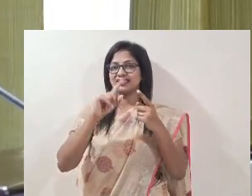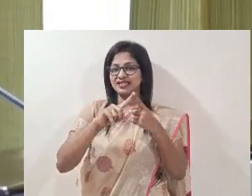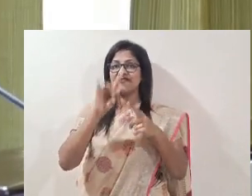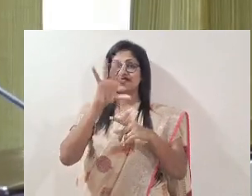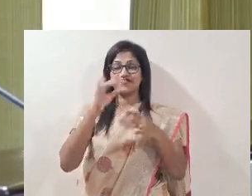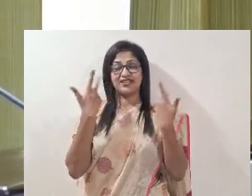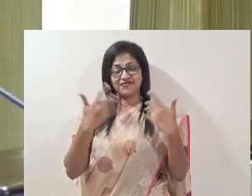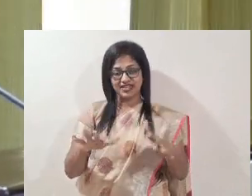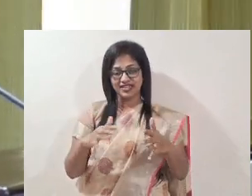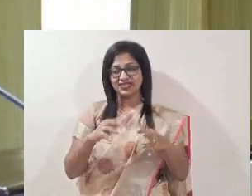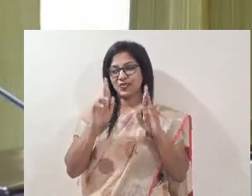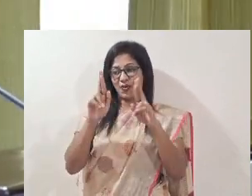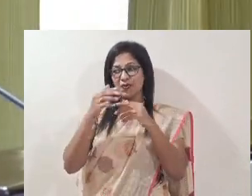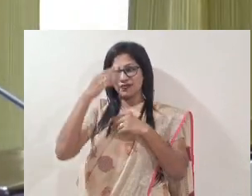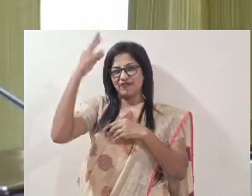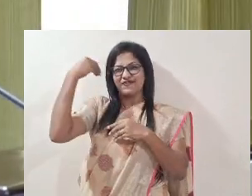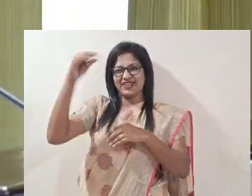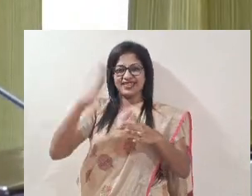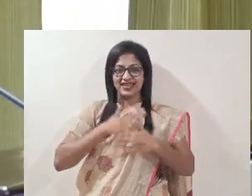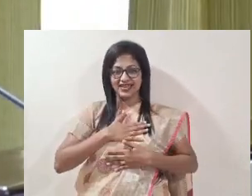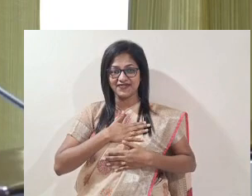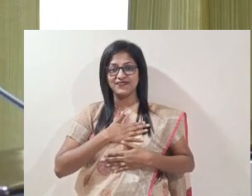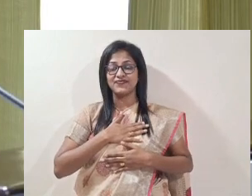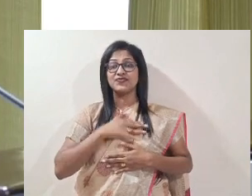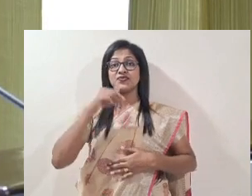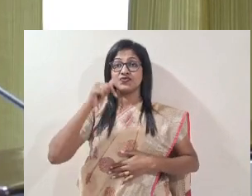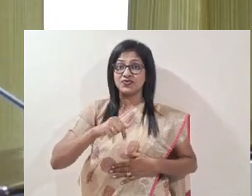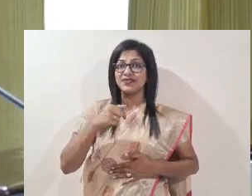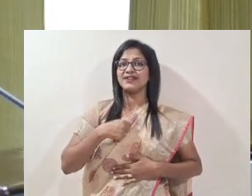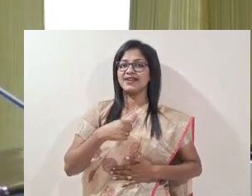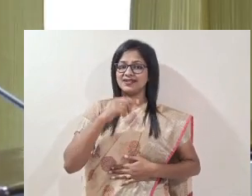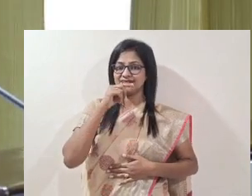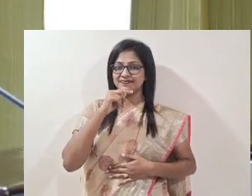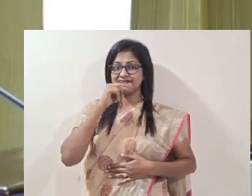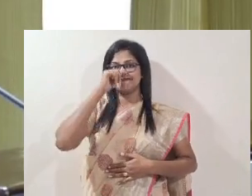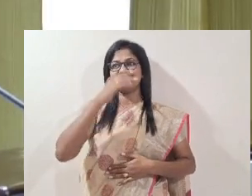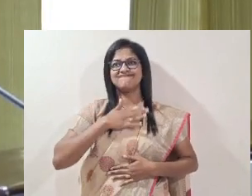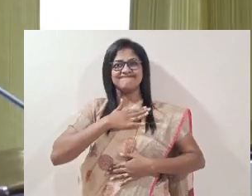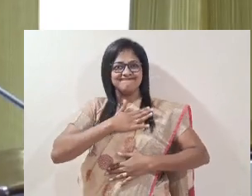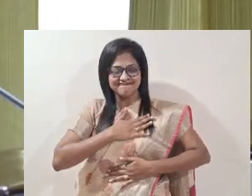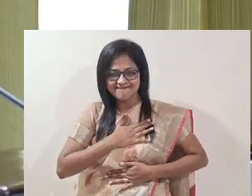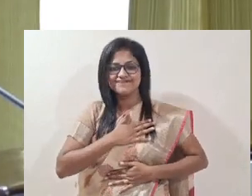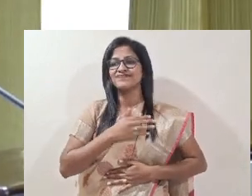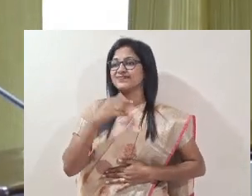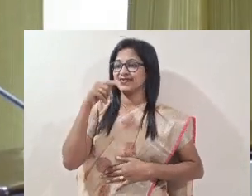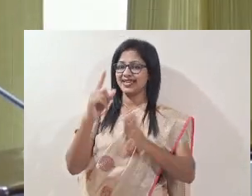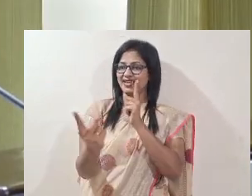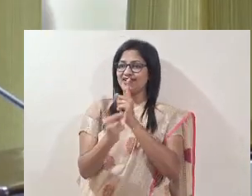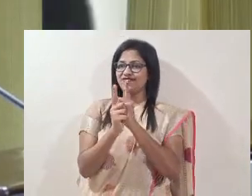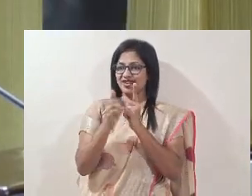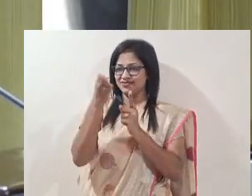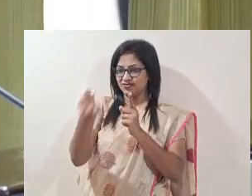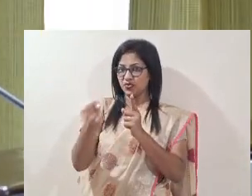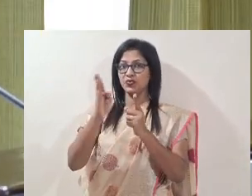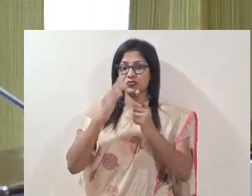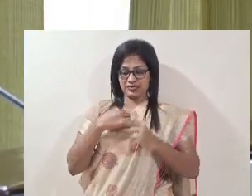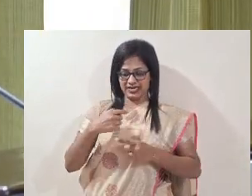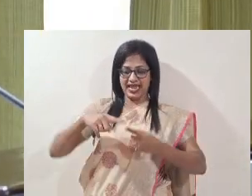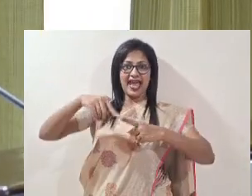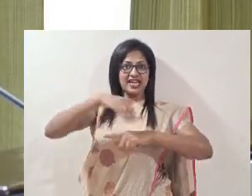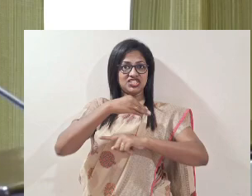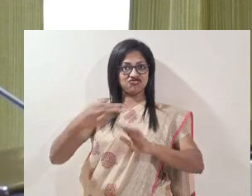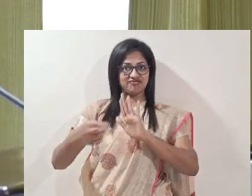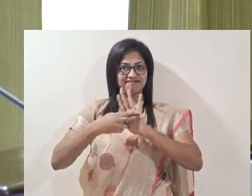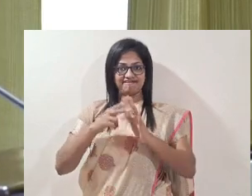Yeah. So today I have a distinct honor of standing in front of you, not just as an engineer,